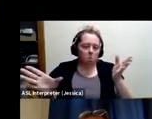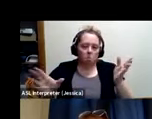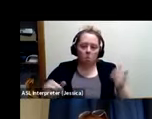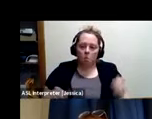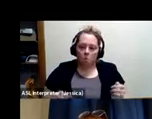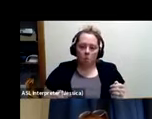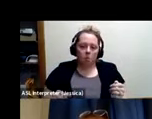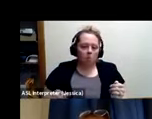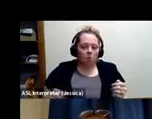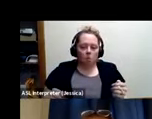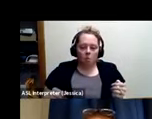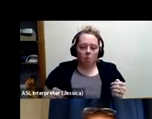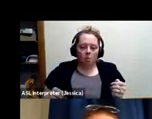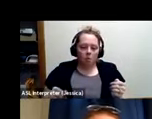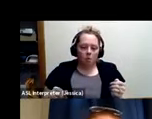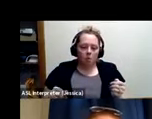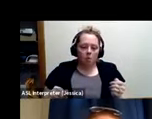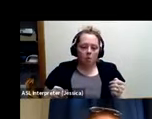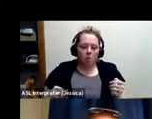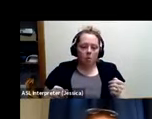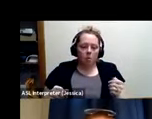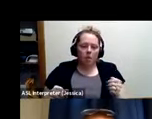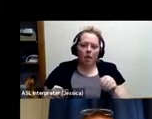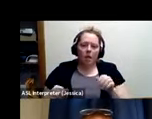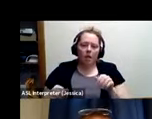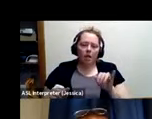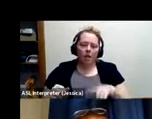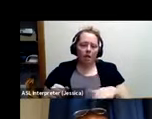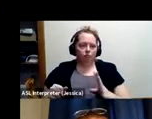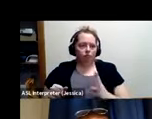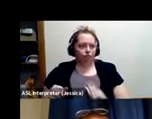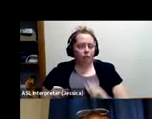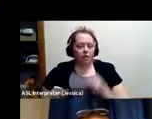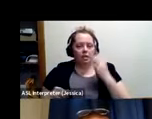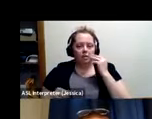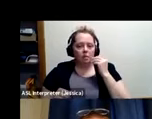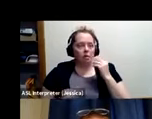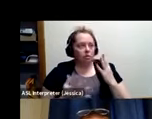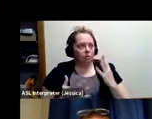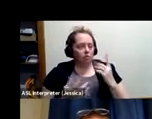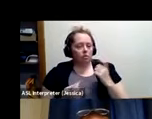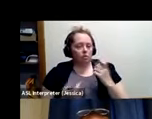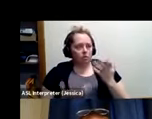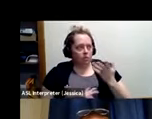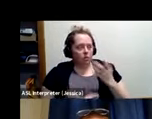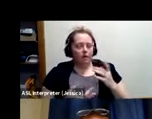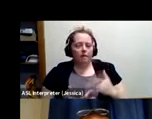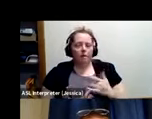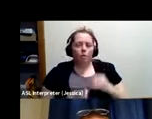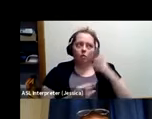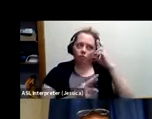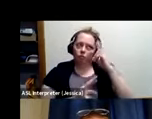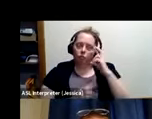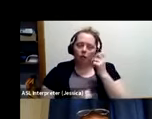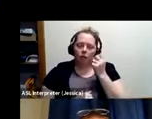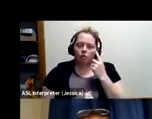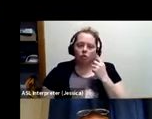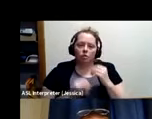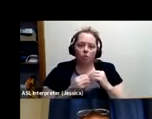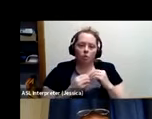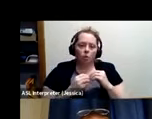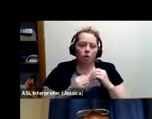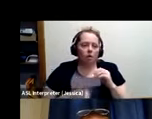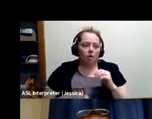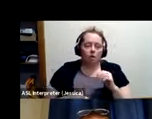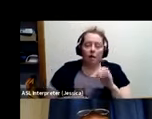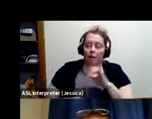of makes you feel safer as a trans person and makes you feel more respected and more understood. Yeah, that's really, really great